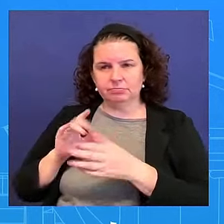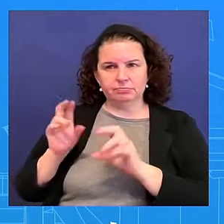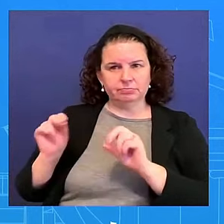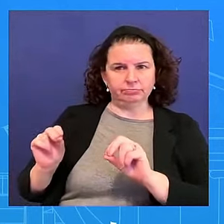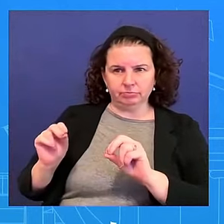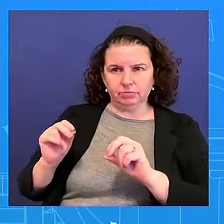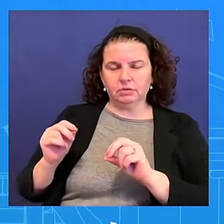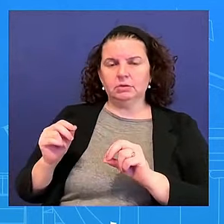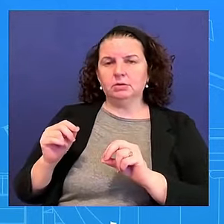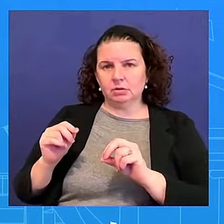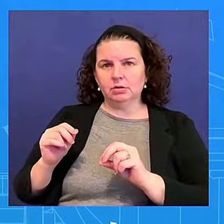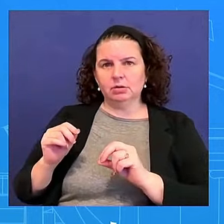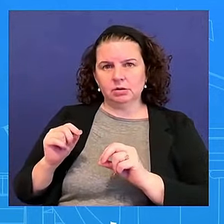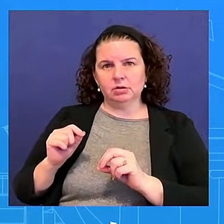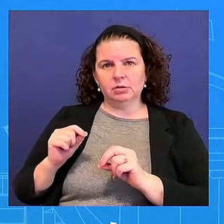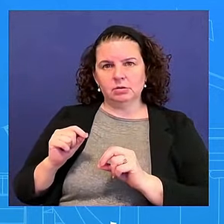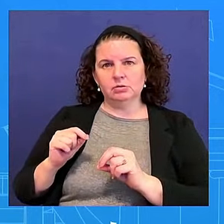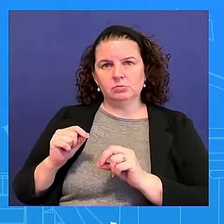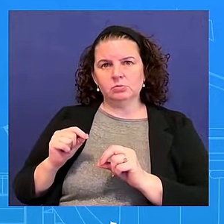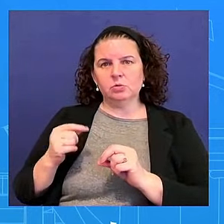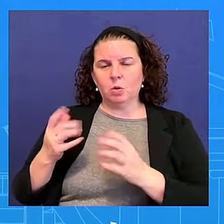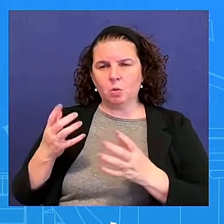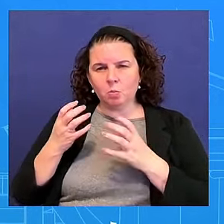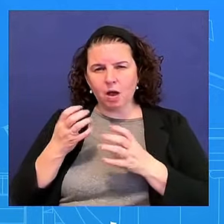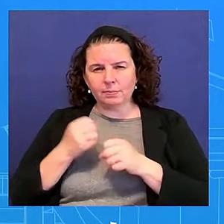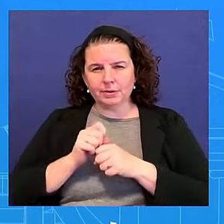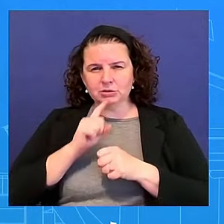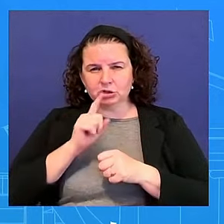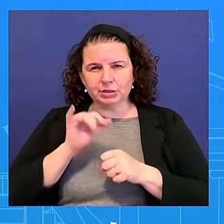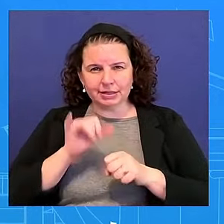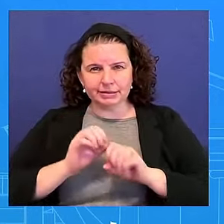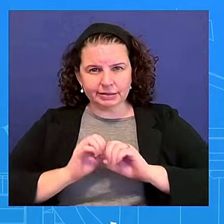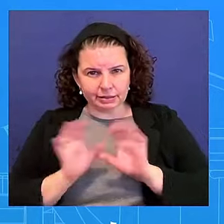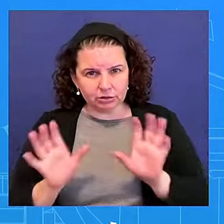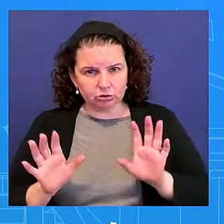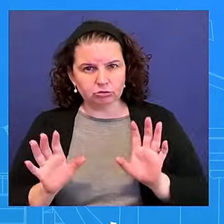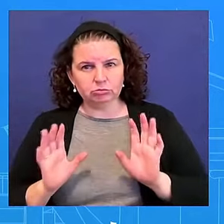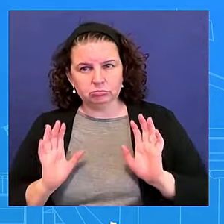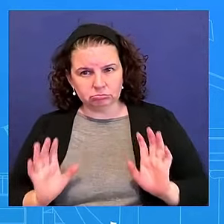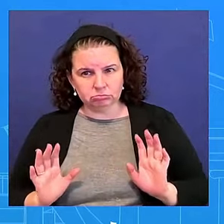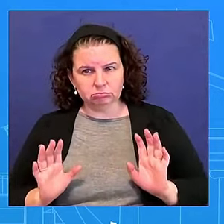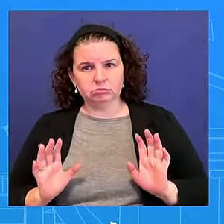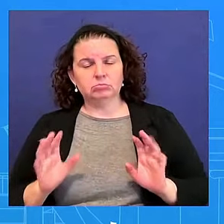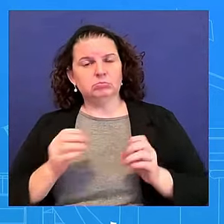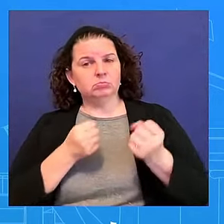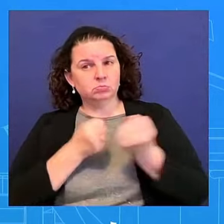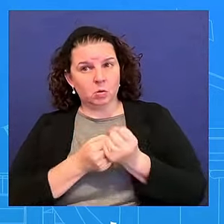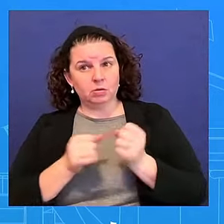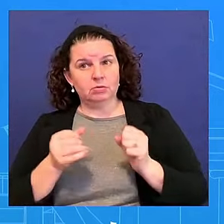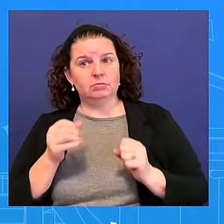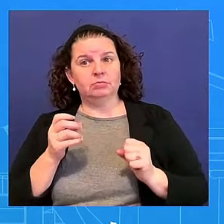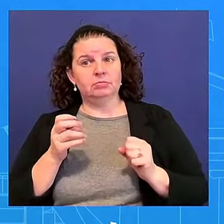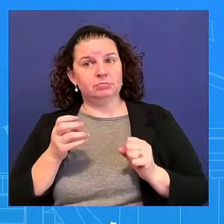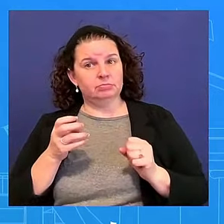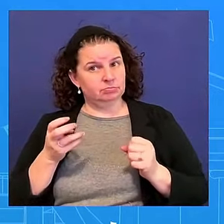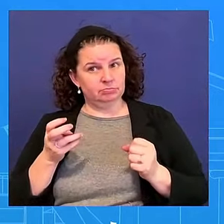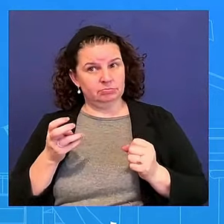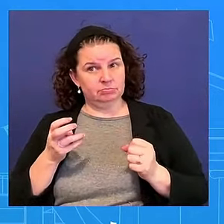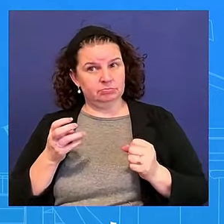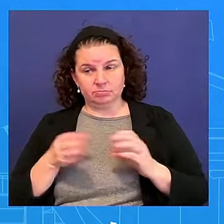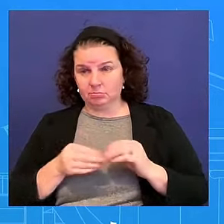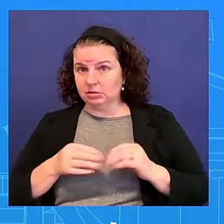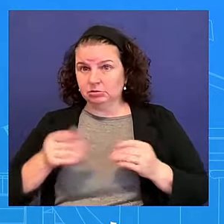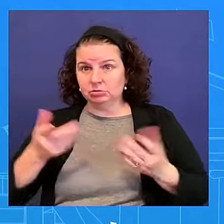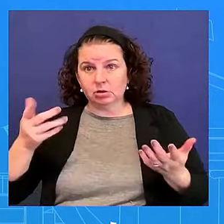want to convey and a firm message from here to Iran and any other foreign actor that seeks to conduct these types